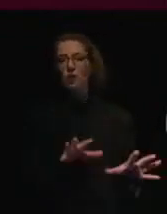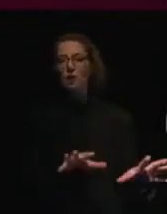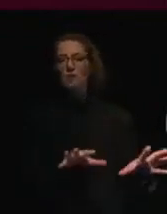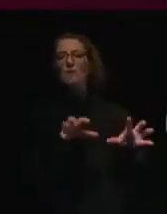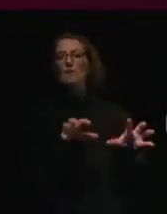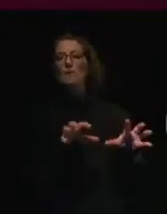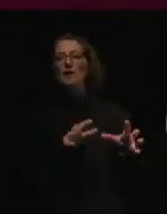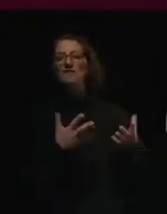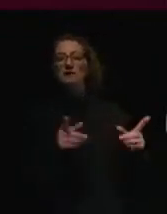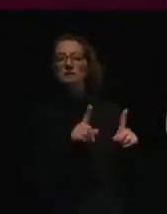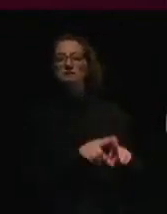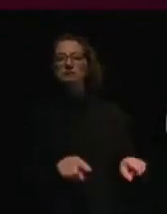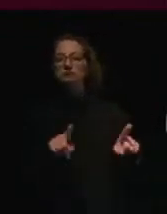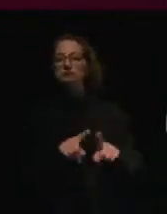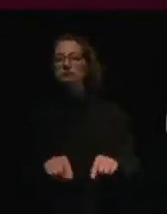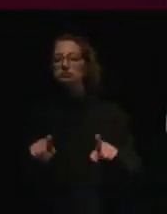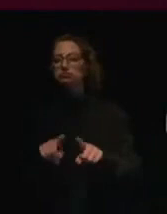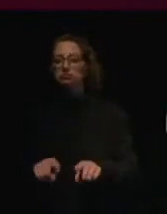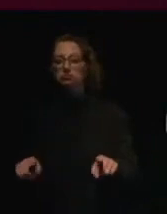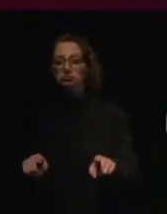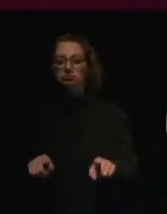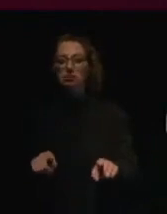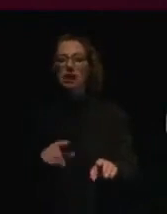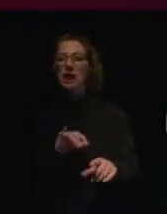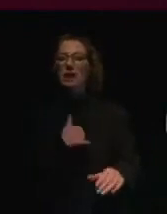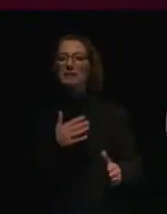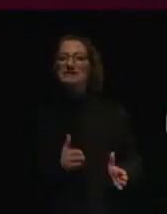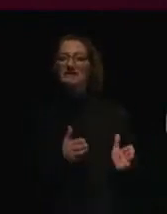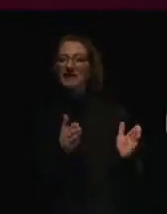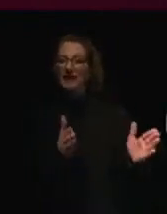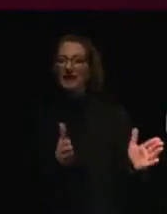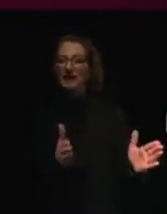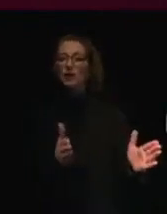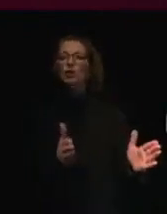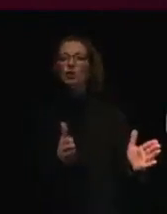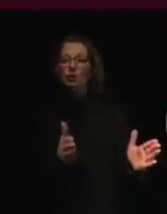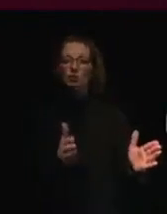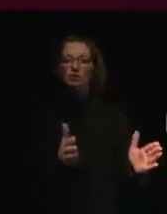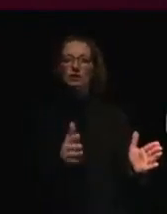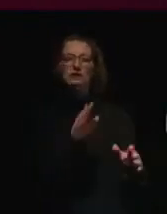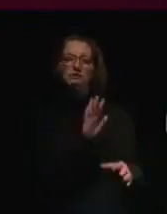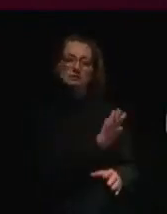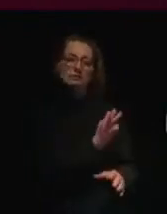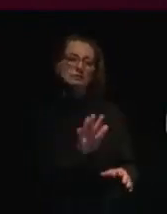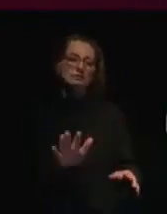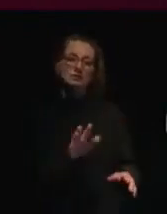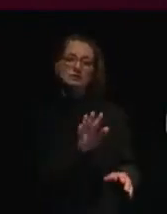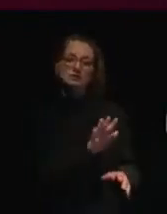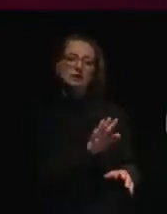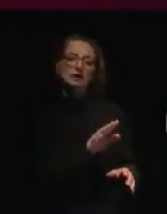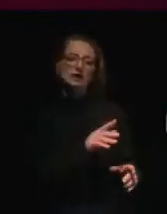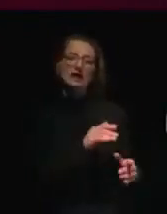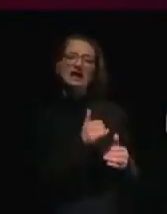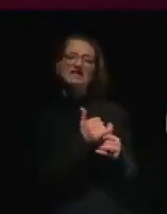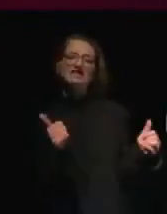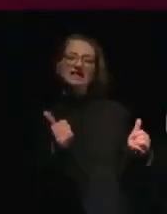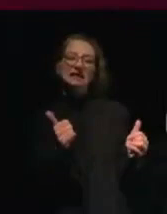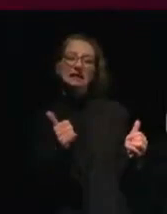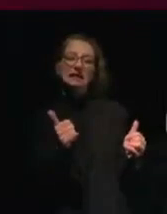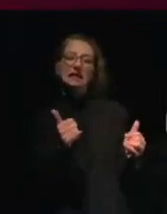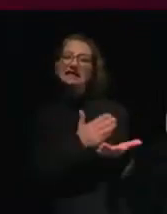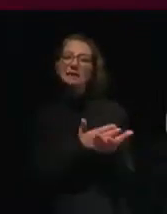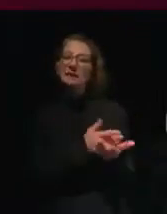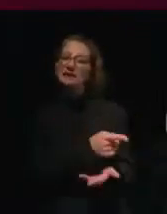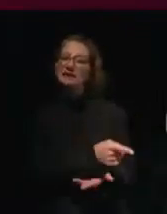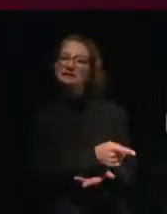patterns in the income biographies, as well as the problems perceived by the people